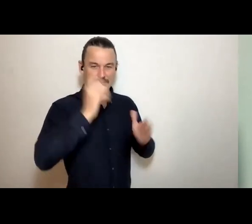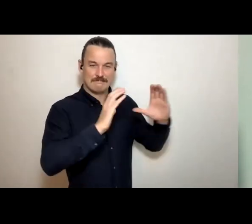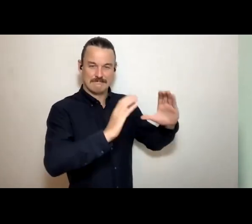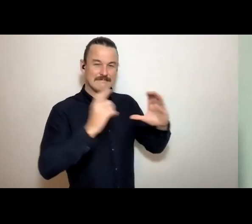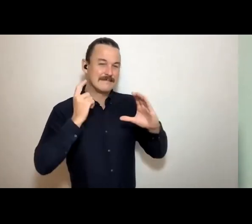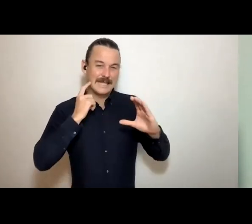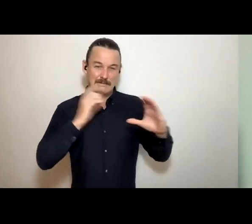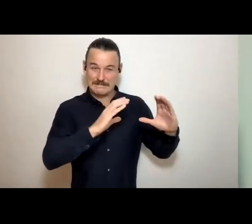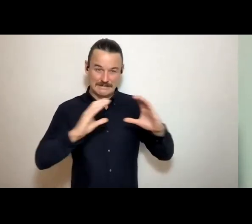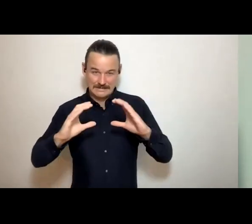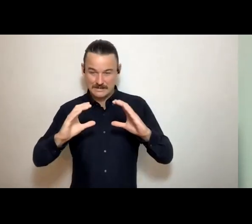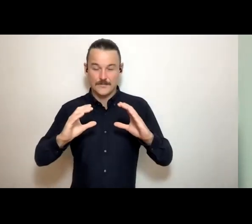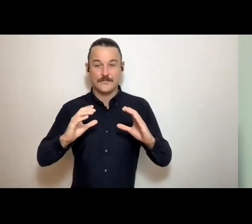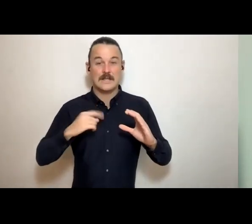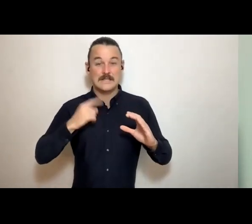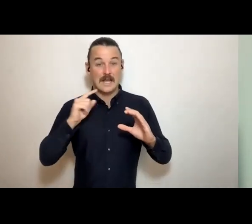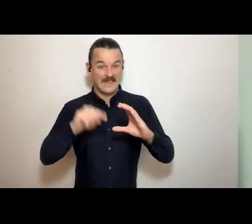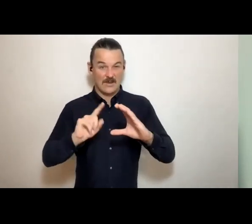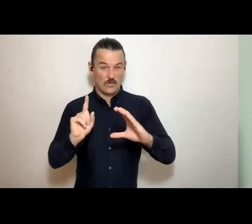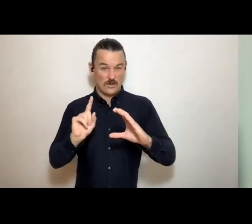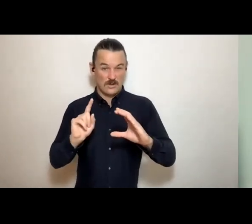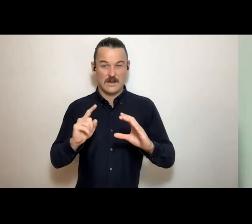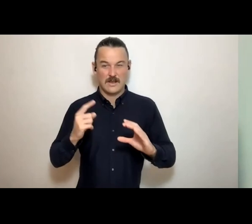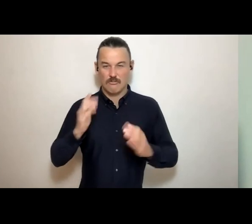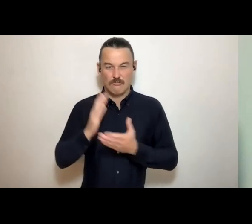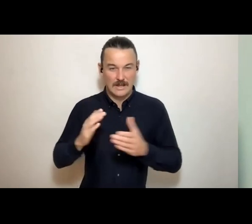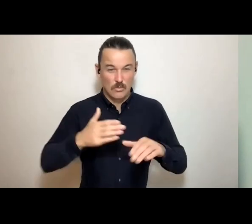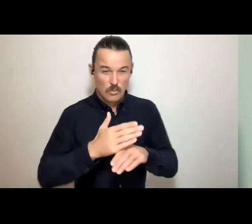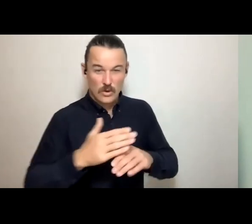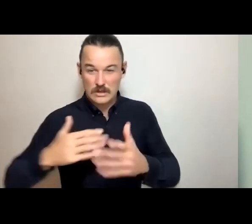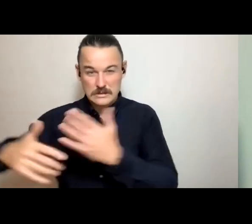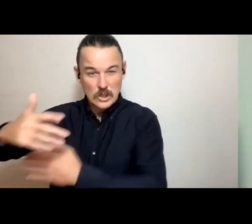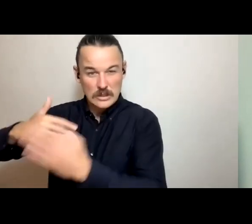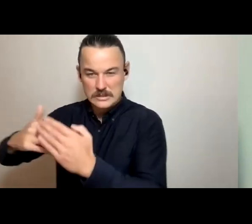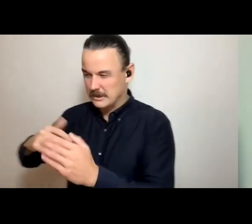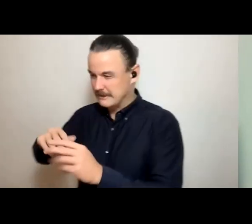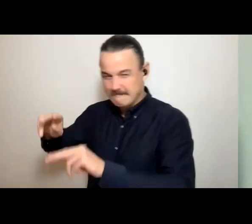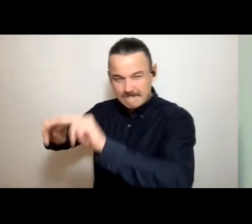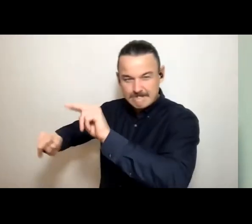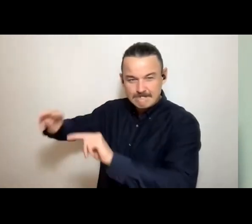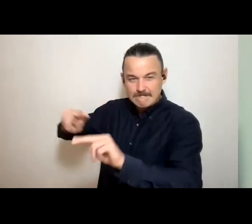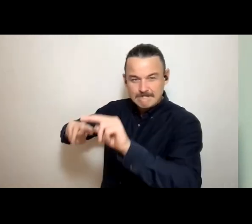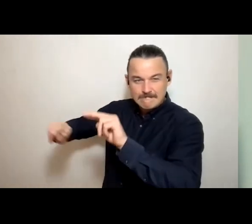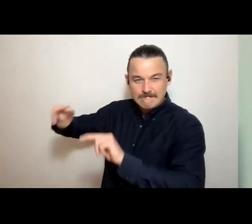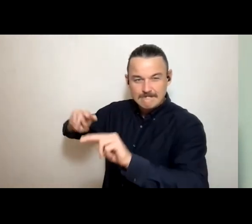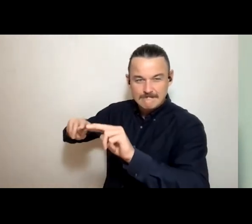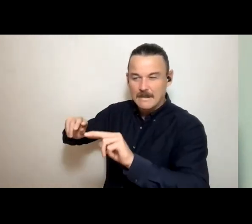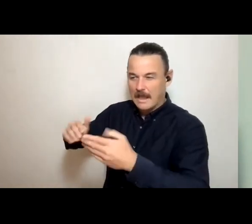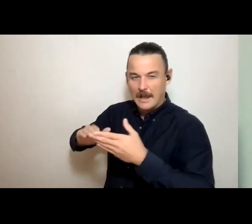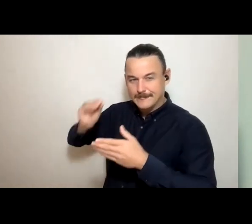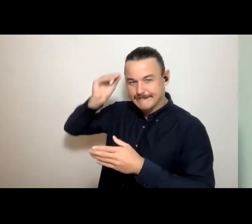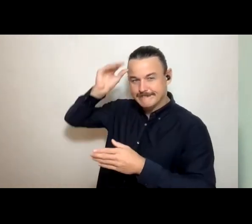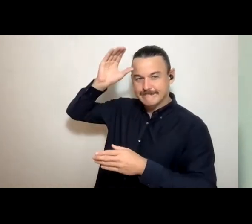reasoning and critically analyzing the working society. And now that can, um, really inform all our practice throughout,